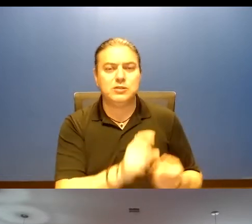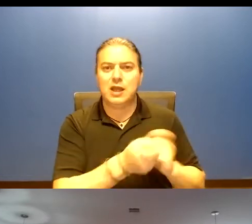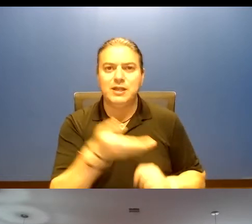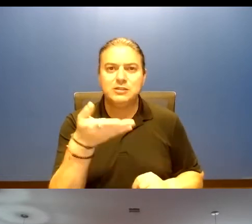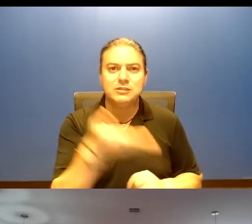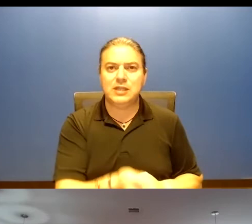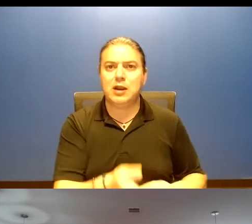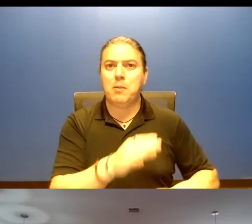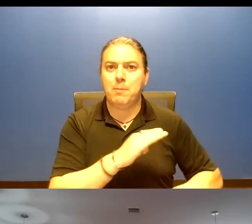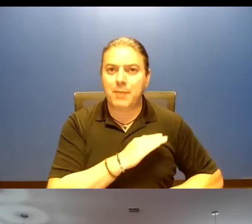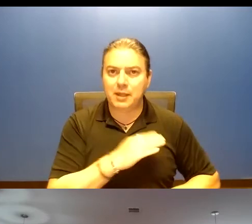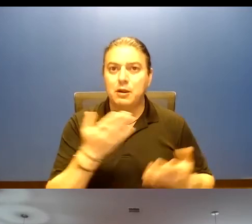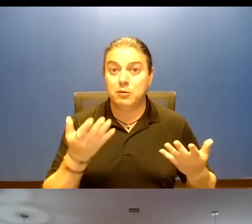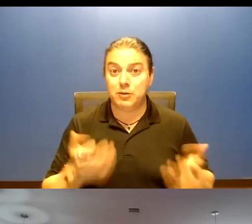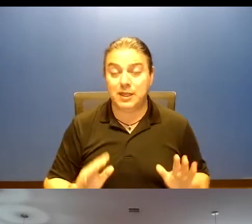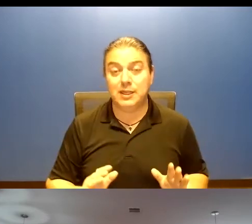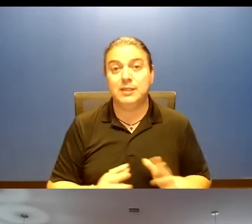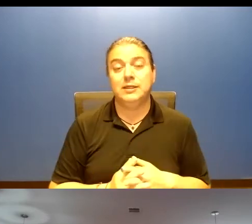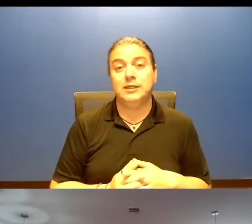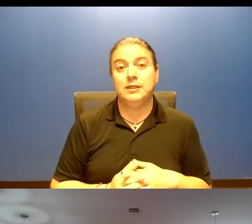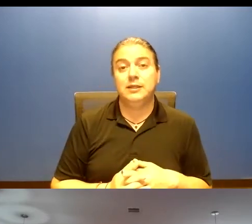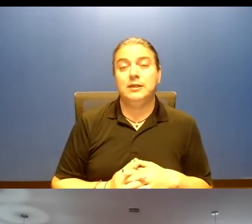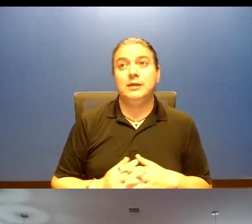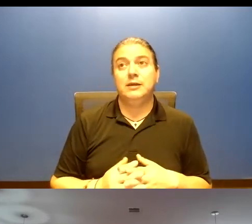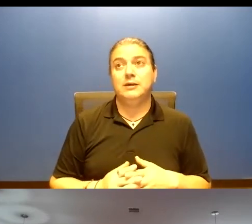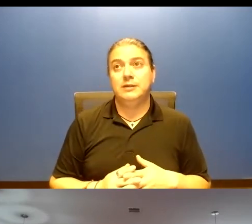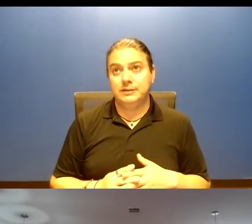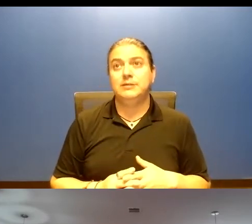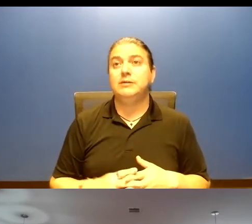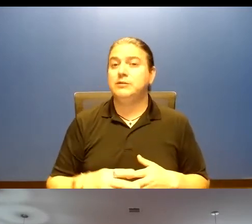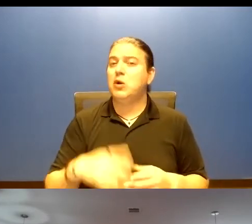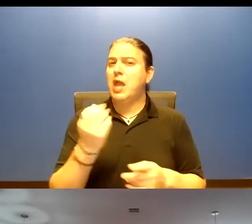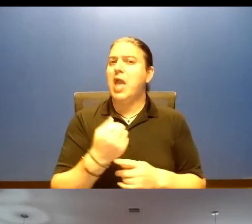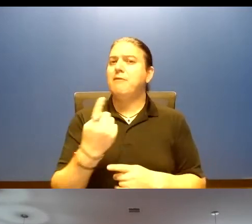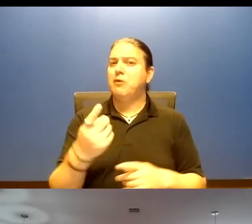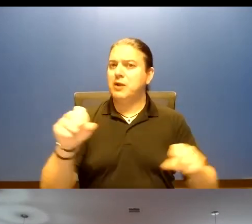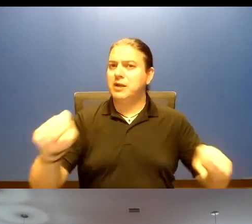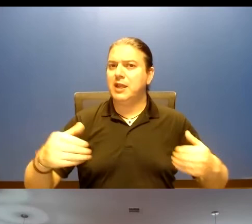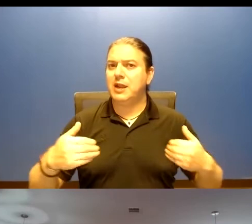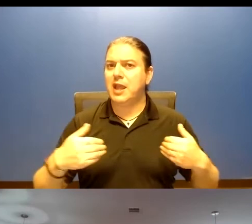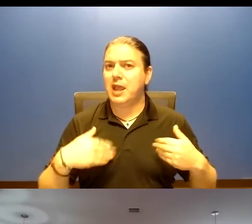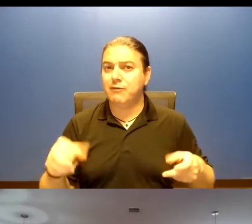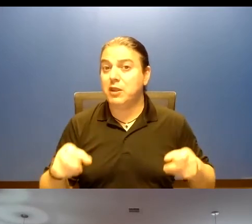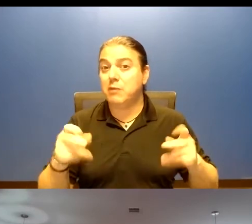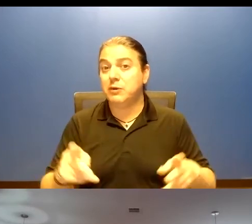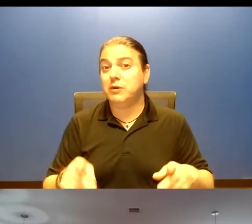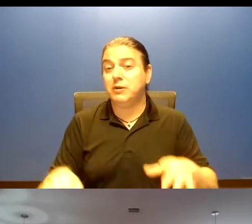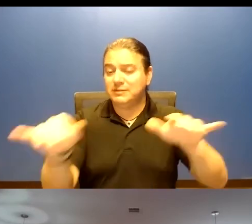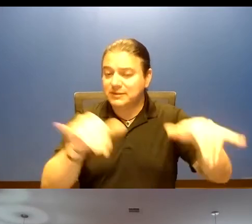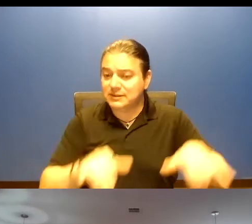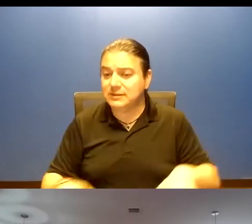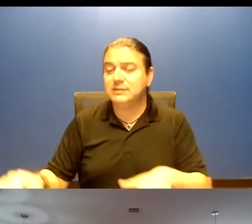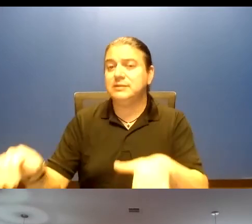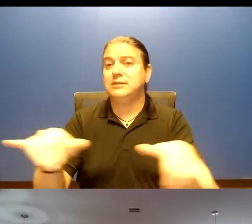met? So it allows everybody to have the opportunities that anybody else would have going